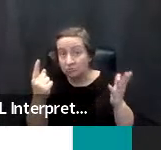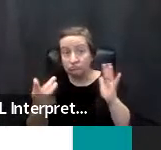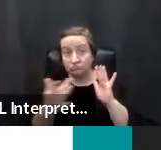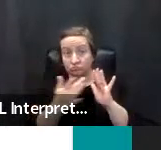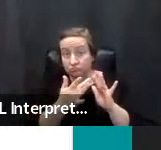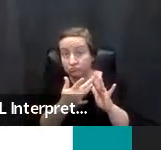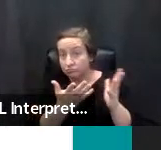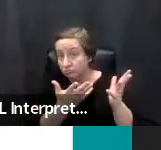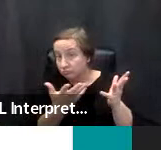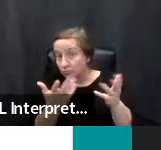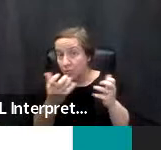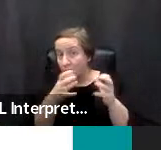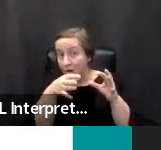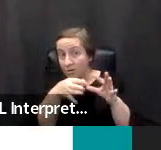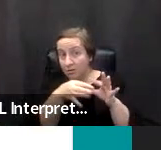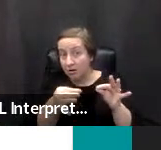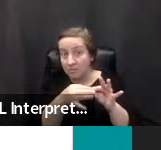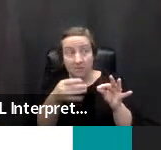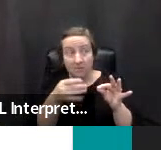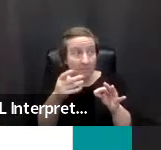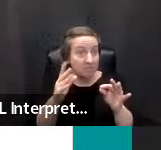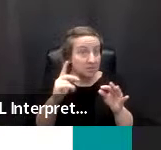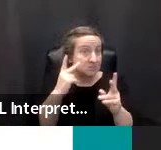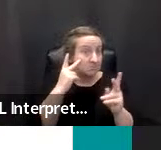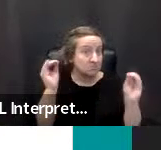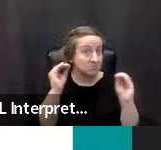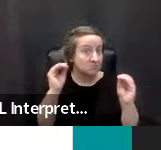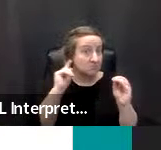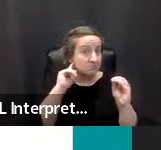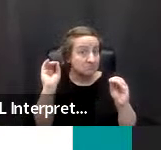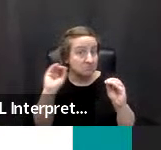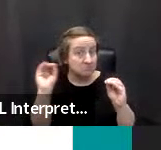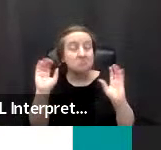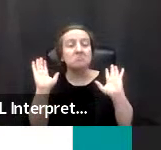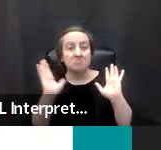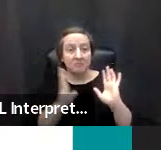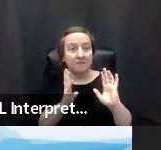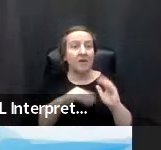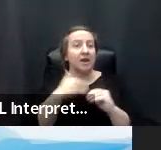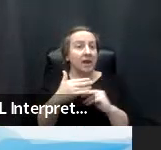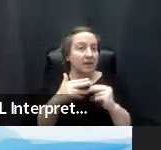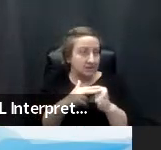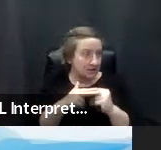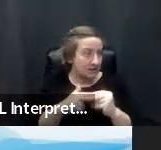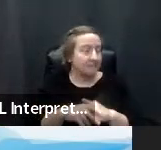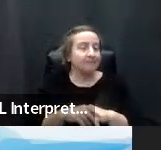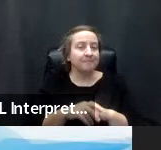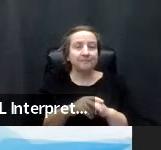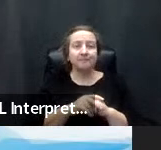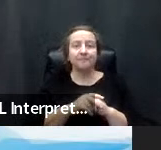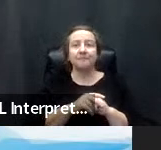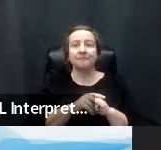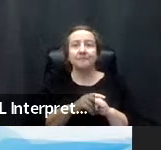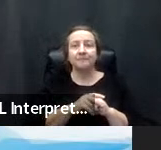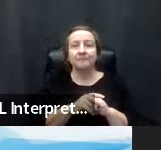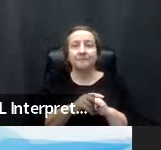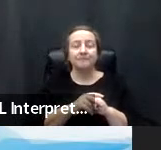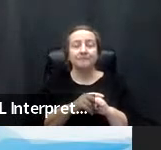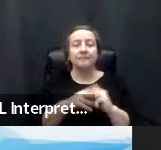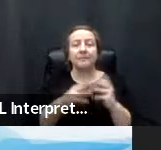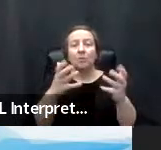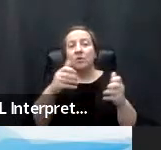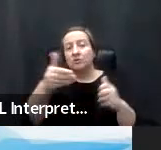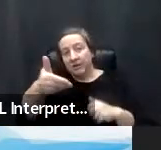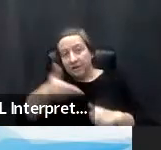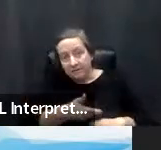additional public comments, seen or hearing none from Brent. Next slide. I would like to